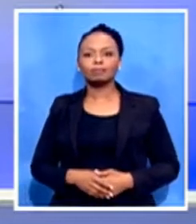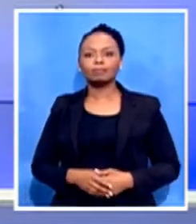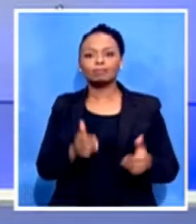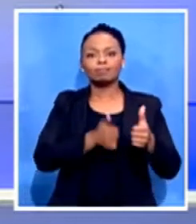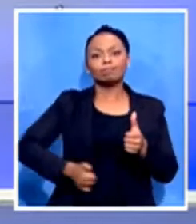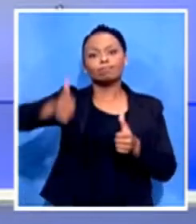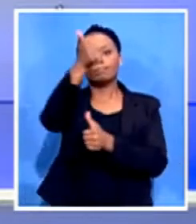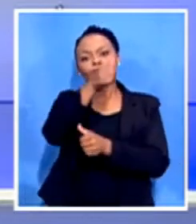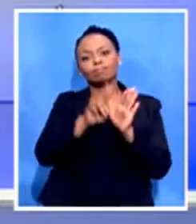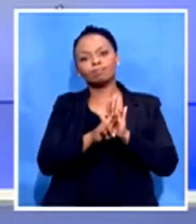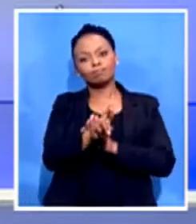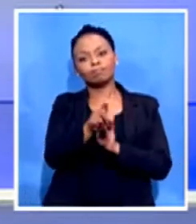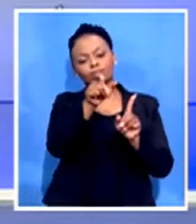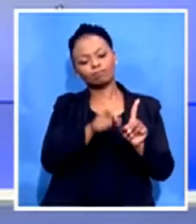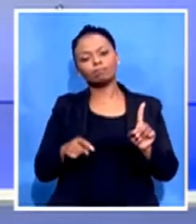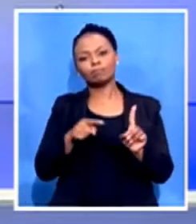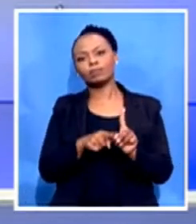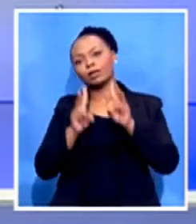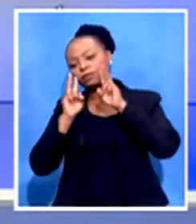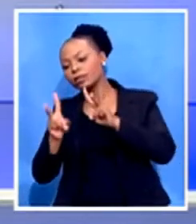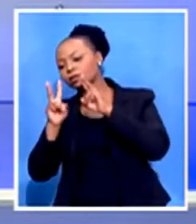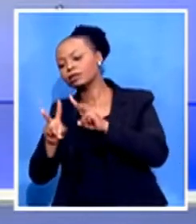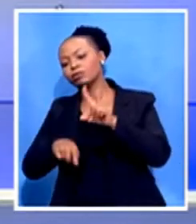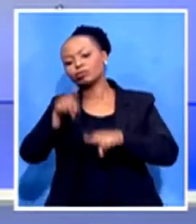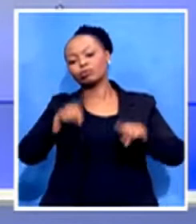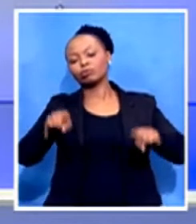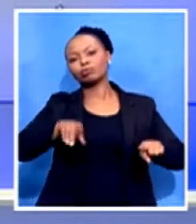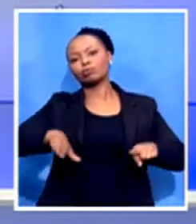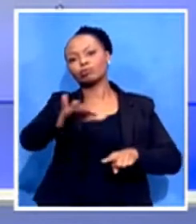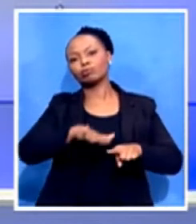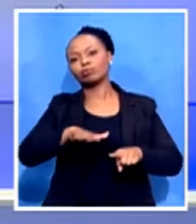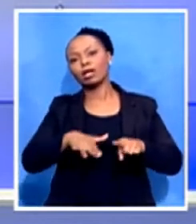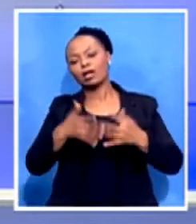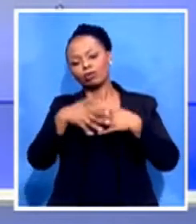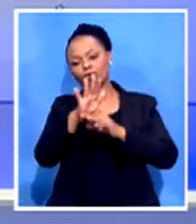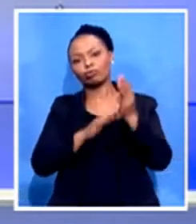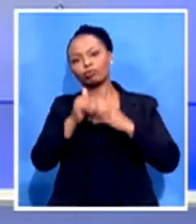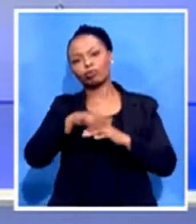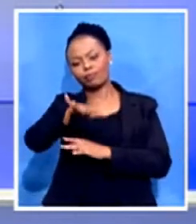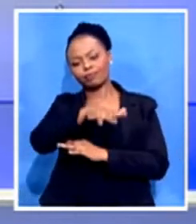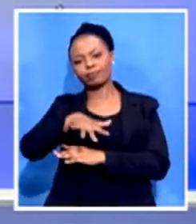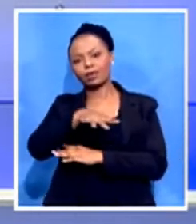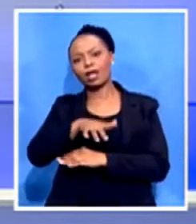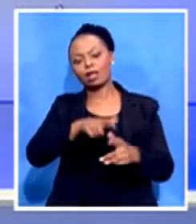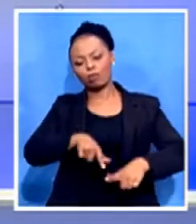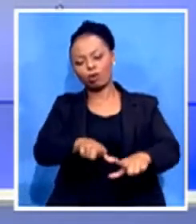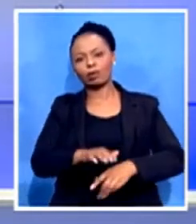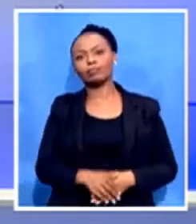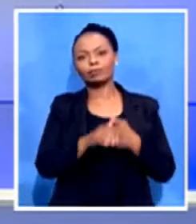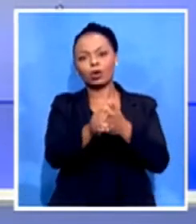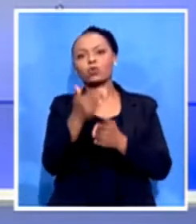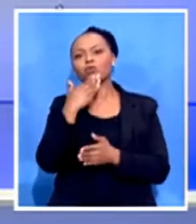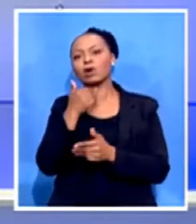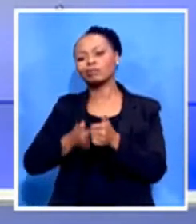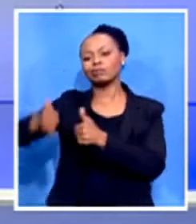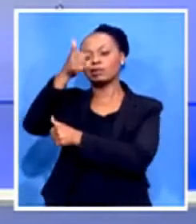for industrial development in Limpopo. The economic recovery team is being led by the head of infrastructure and investment, Dr. Kgosientso